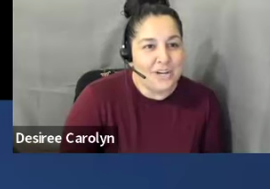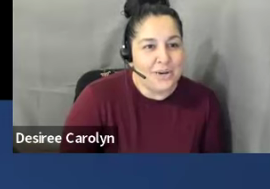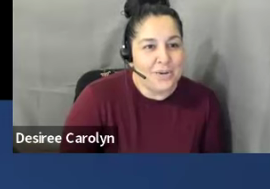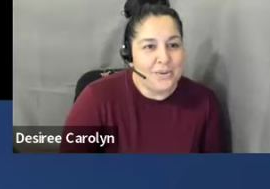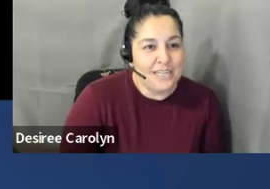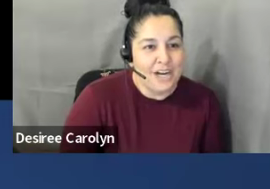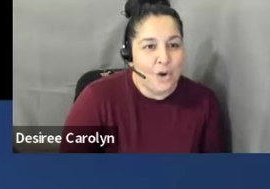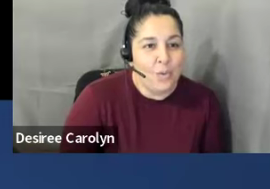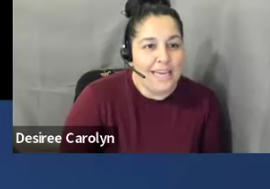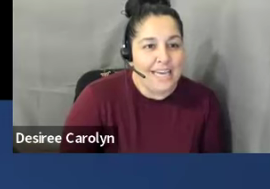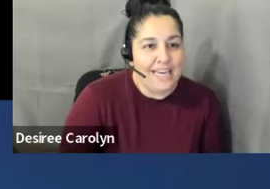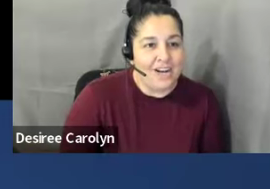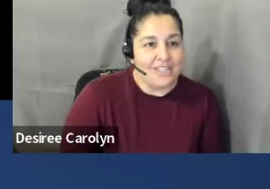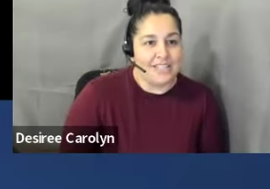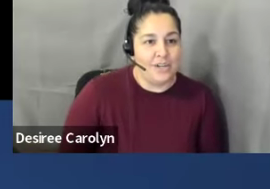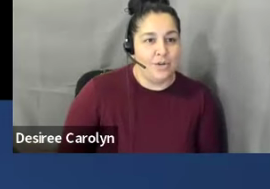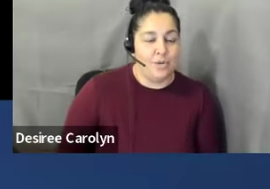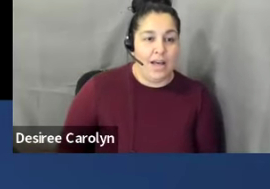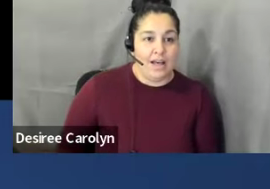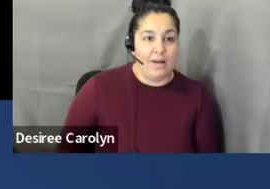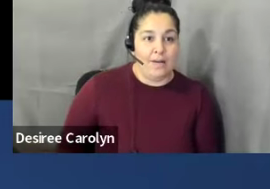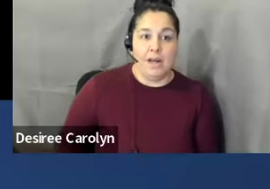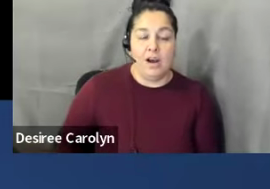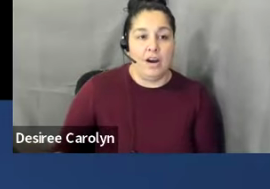And so we also